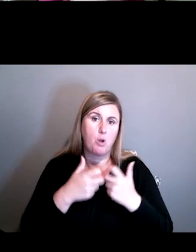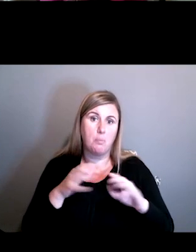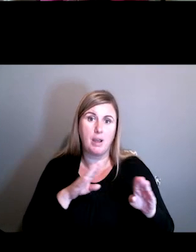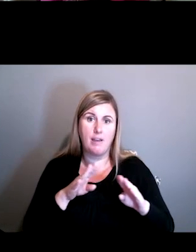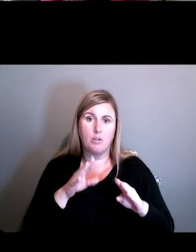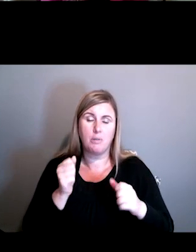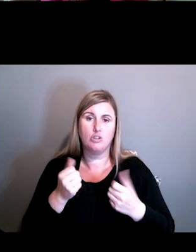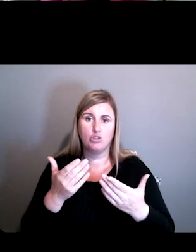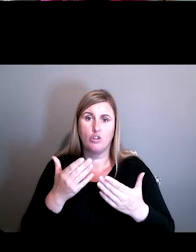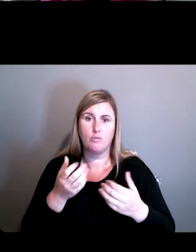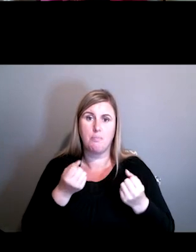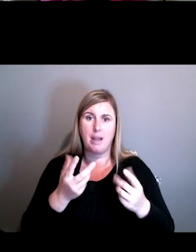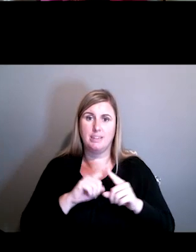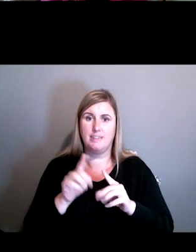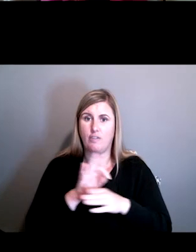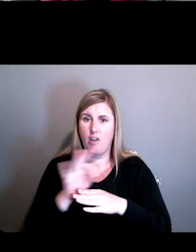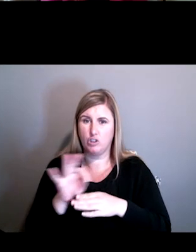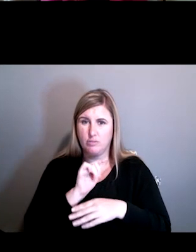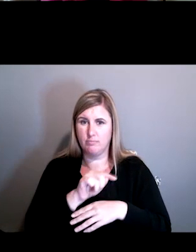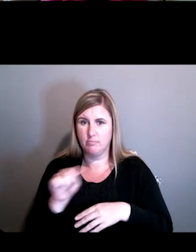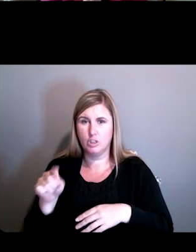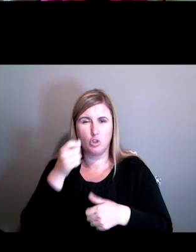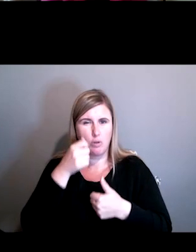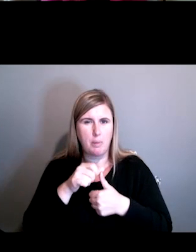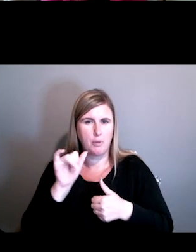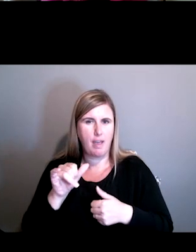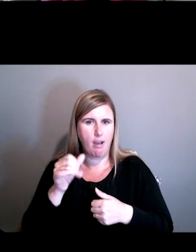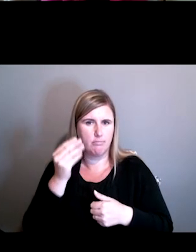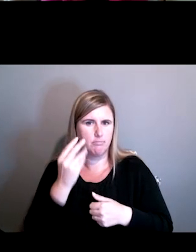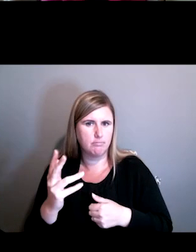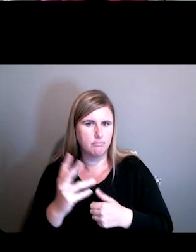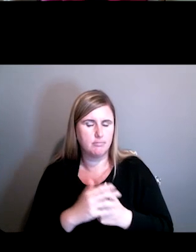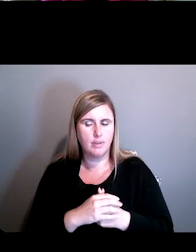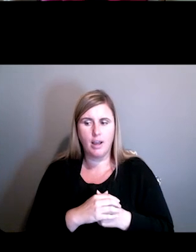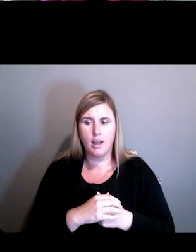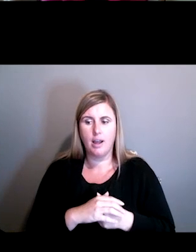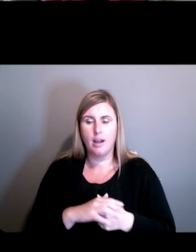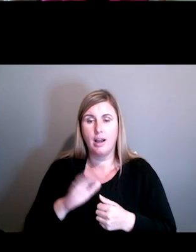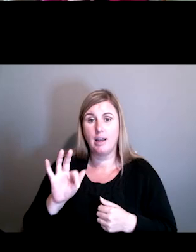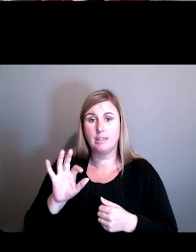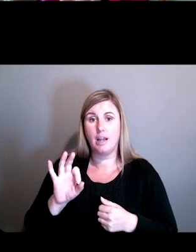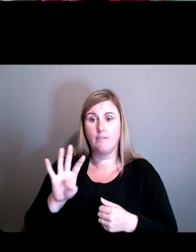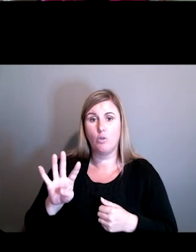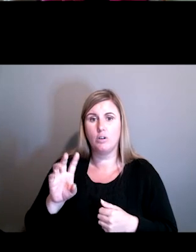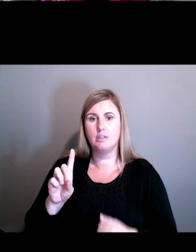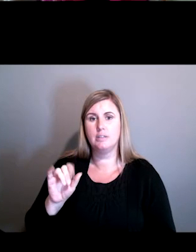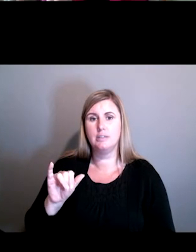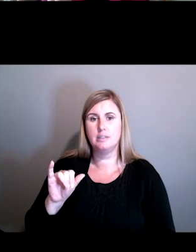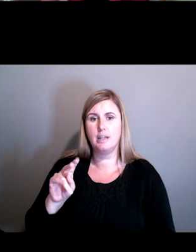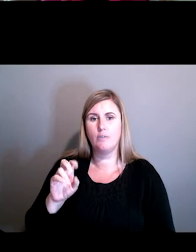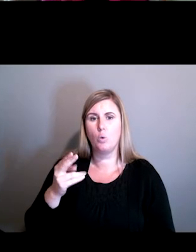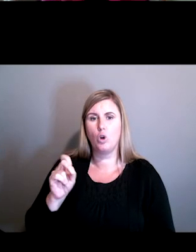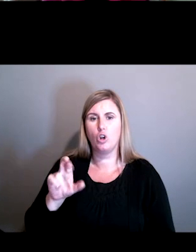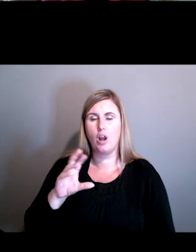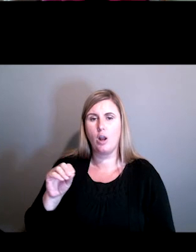so just remember that caveat. And in their 1994 article, Day, Horner, and O'Neill stated problem behaviors may